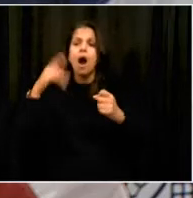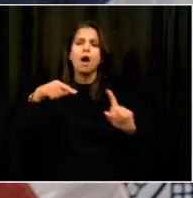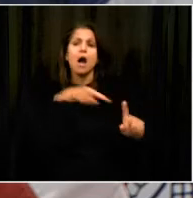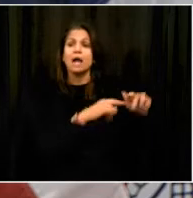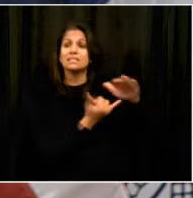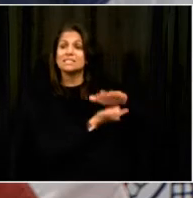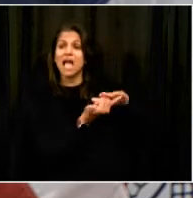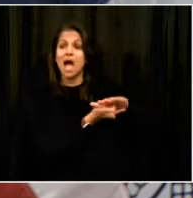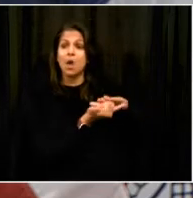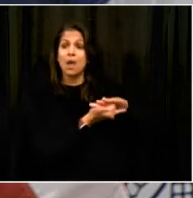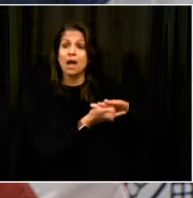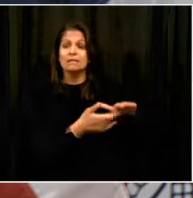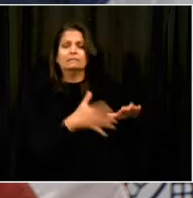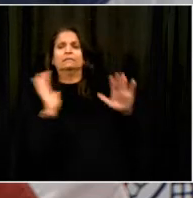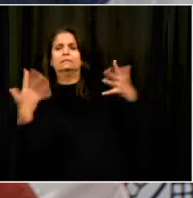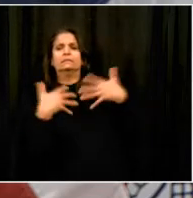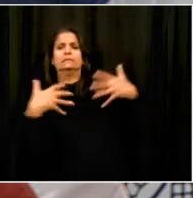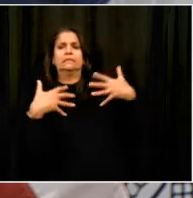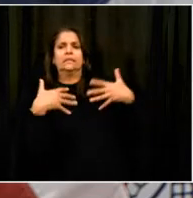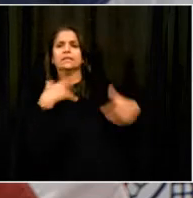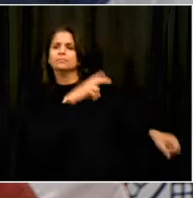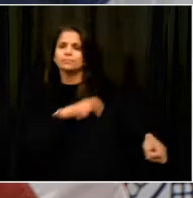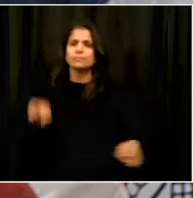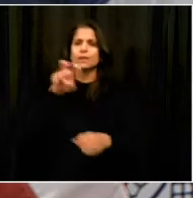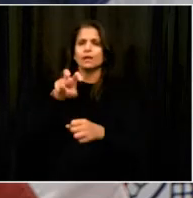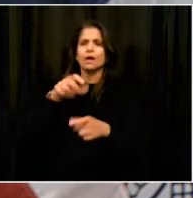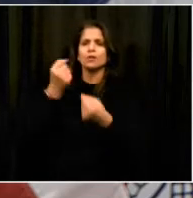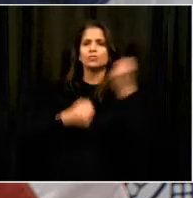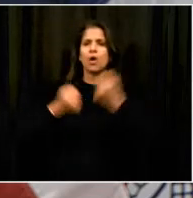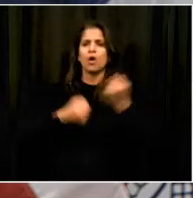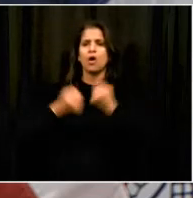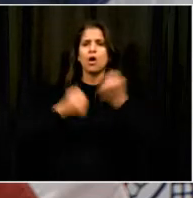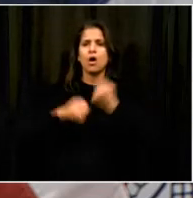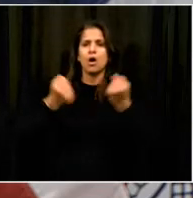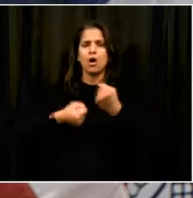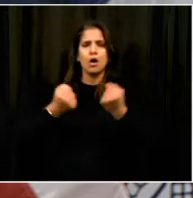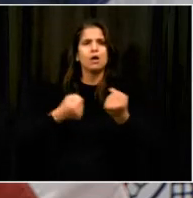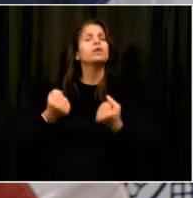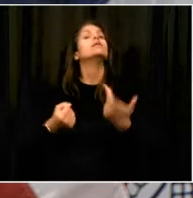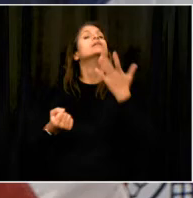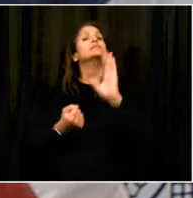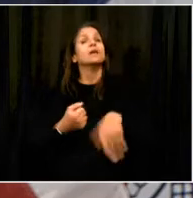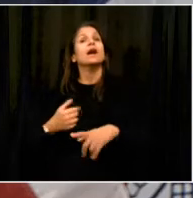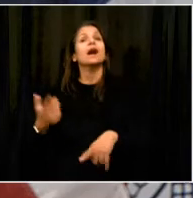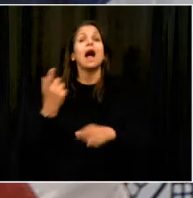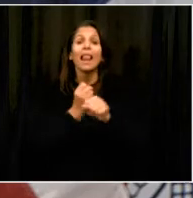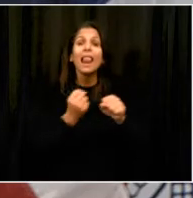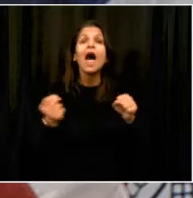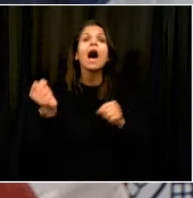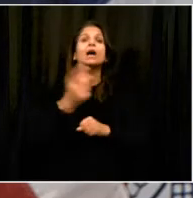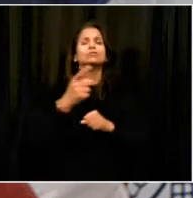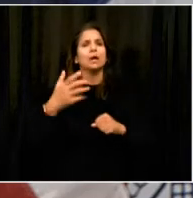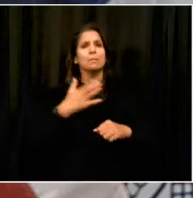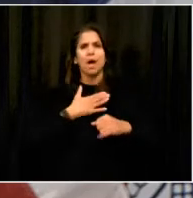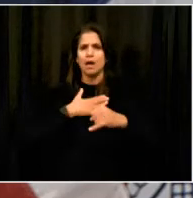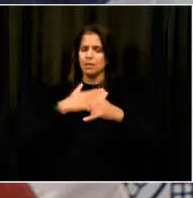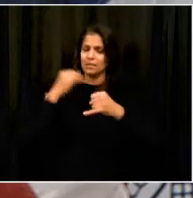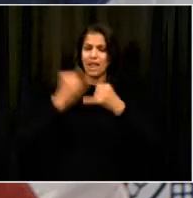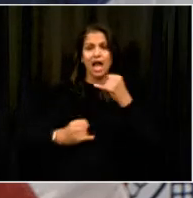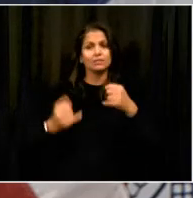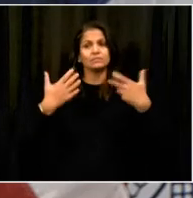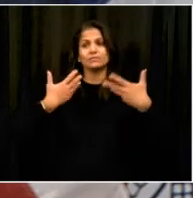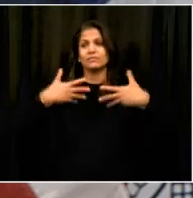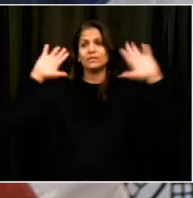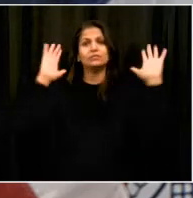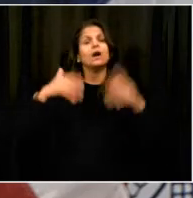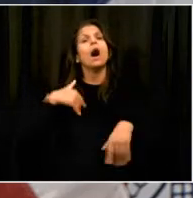my last year, we're going to double down on Vision Zero, go right back to everything that was working consistently for years. That